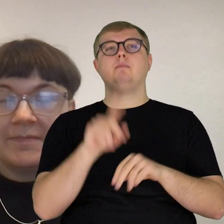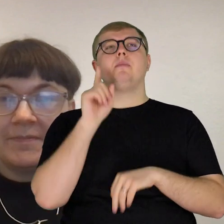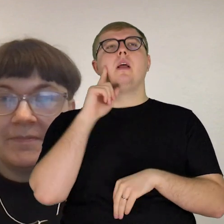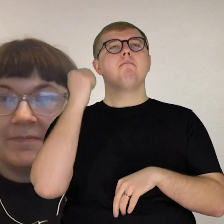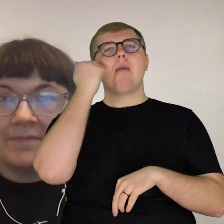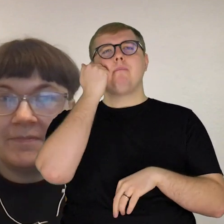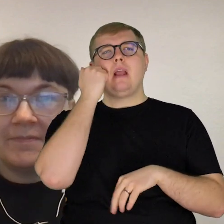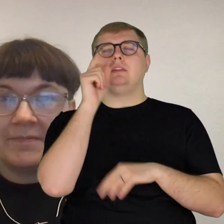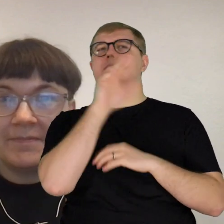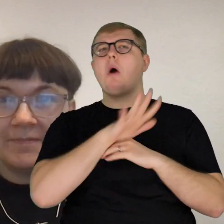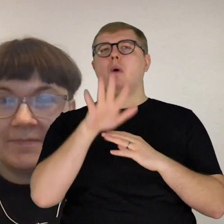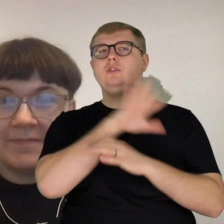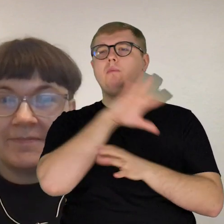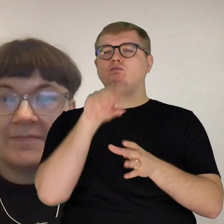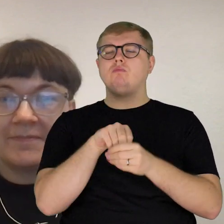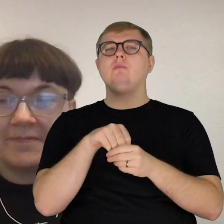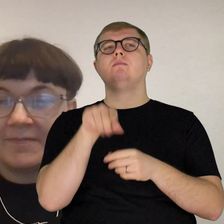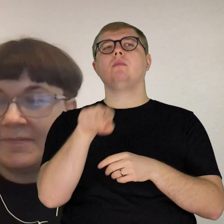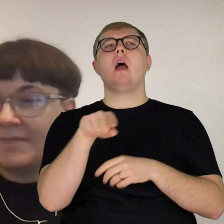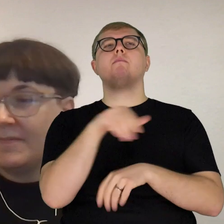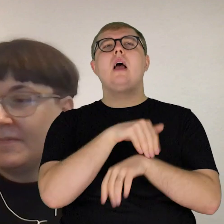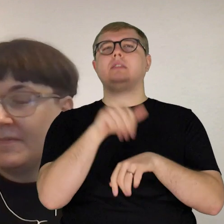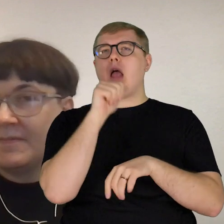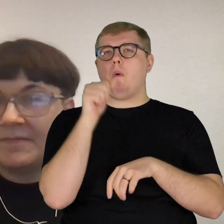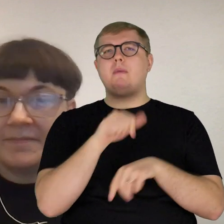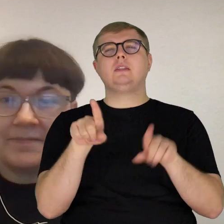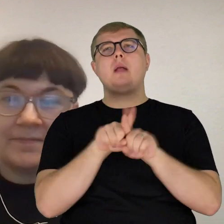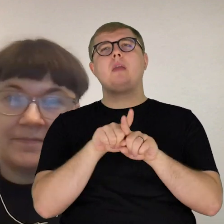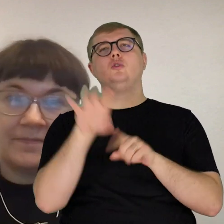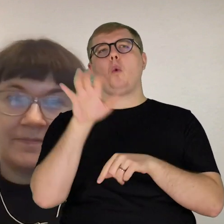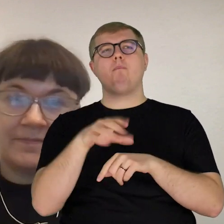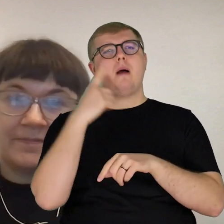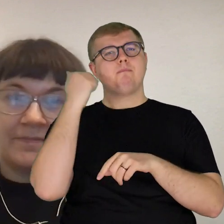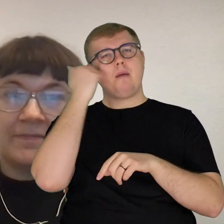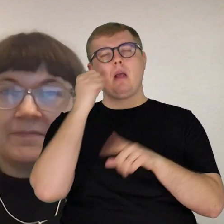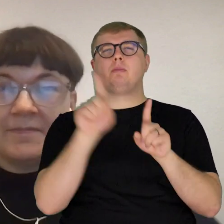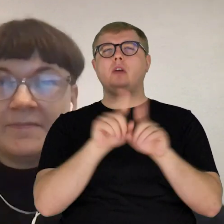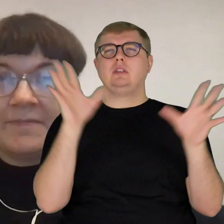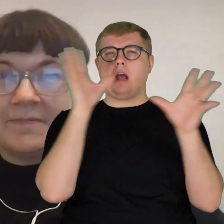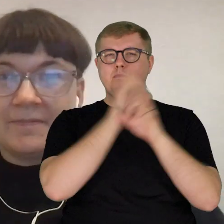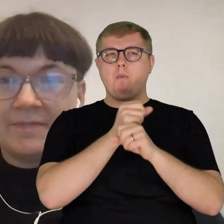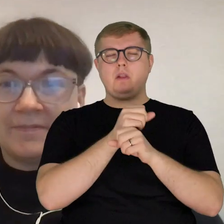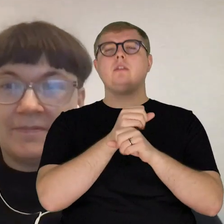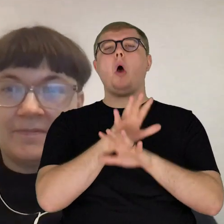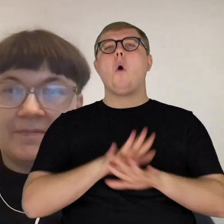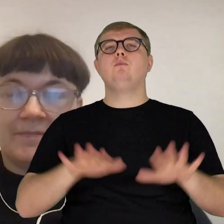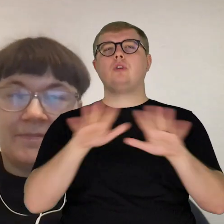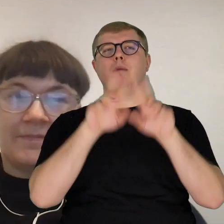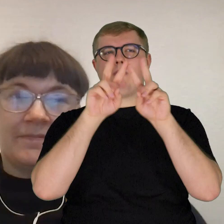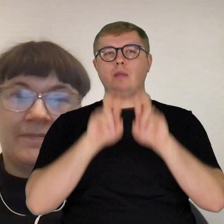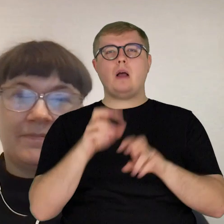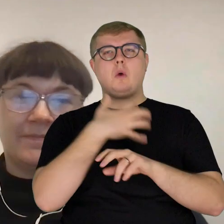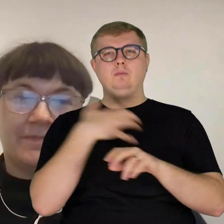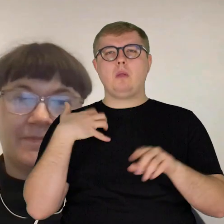Dispositives of Remembering and Forgetting, in the research area Economy and Civil Society at the